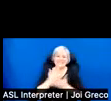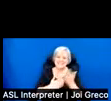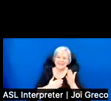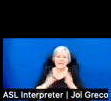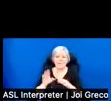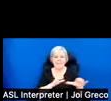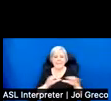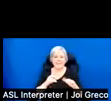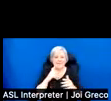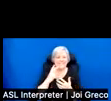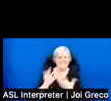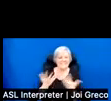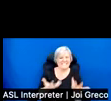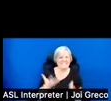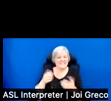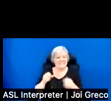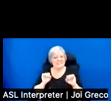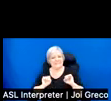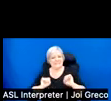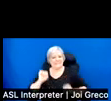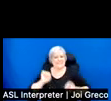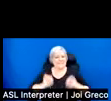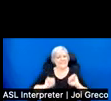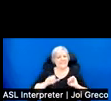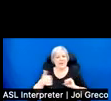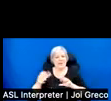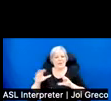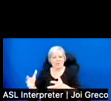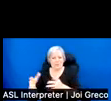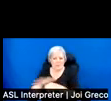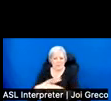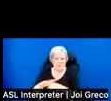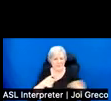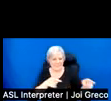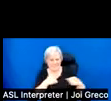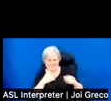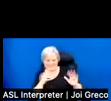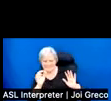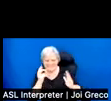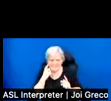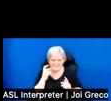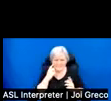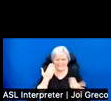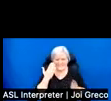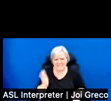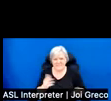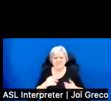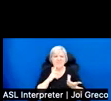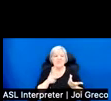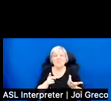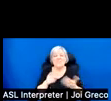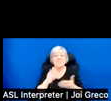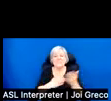doubting ability, when students doubted the abilities of other group members to complete different tasks, lack of cohesion, when there wasn't